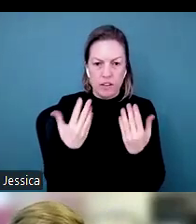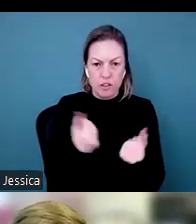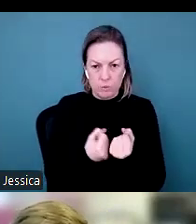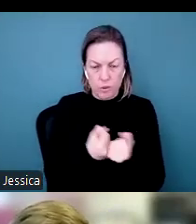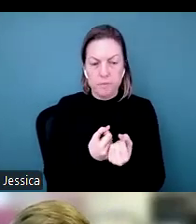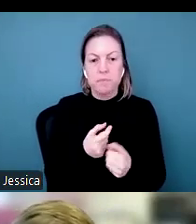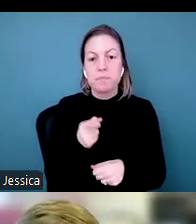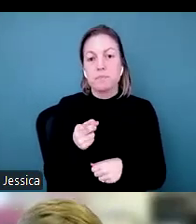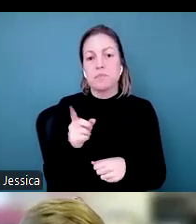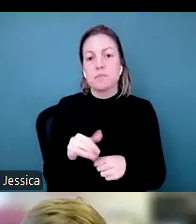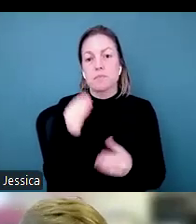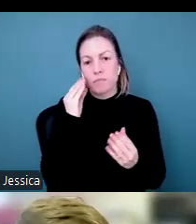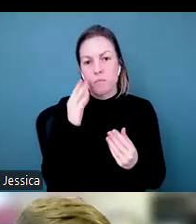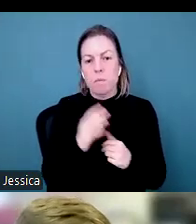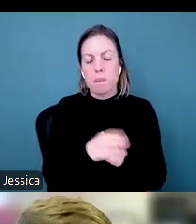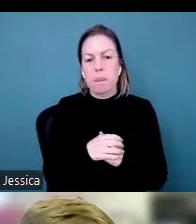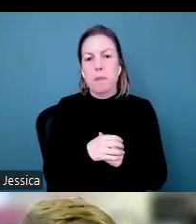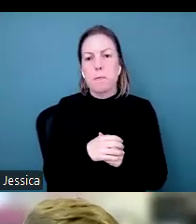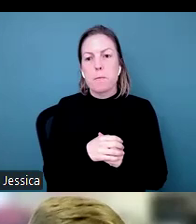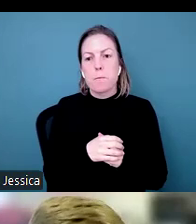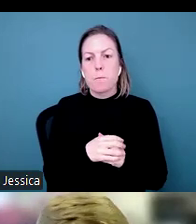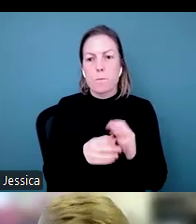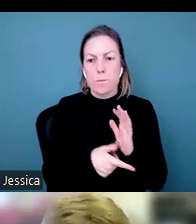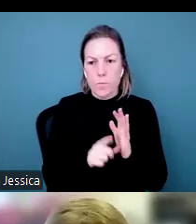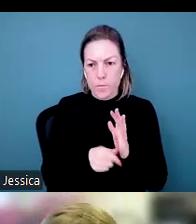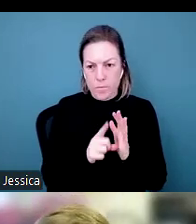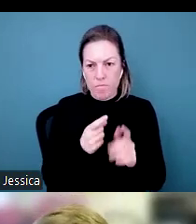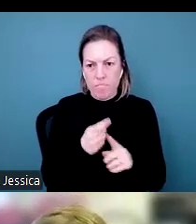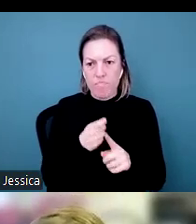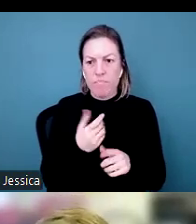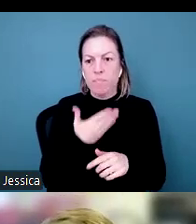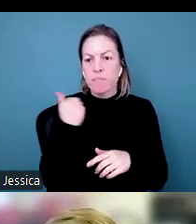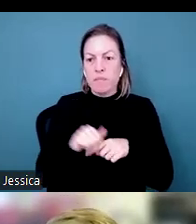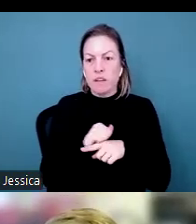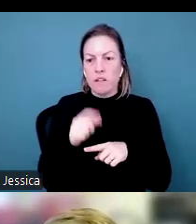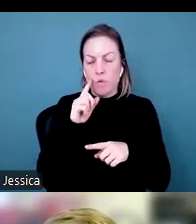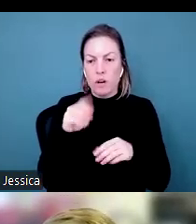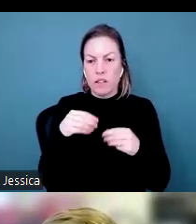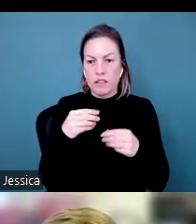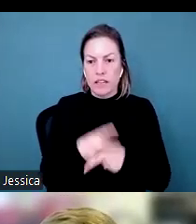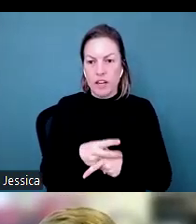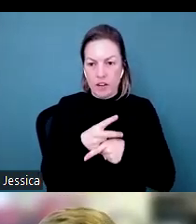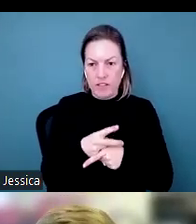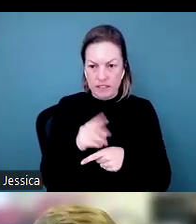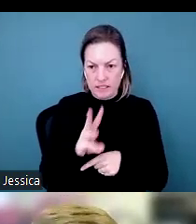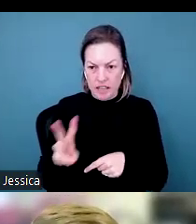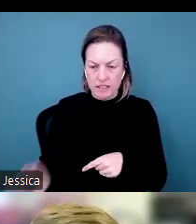was culled and reviewed from the best practice for caregiving site, which is